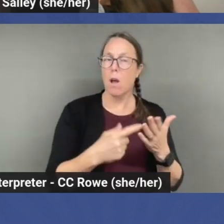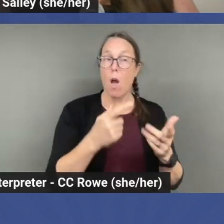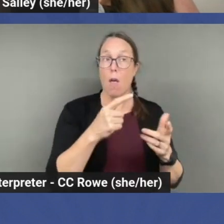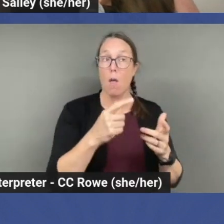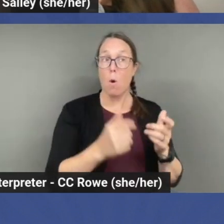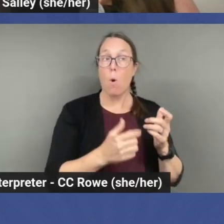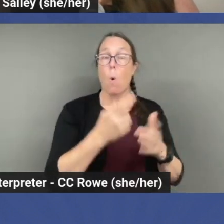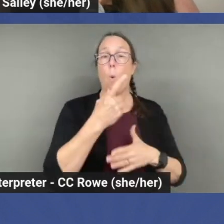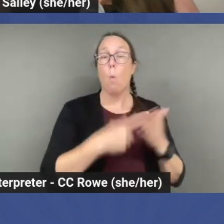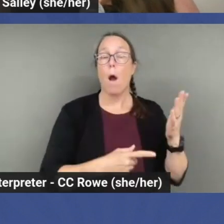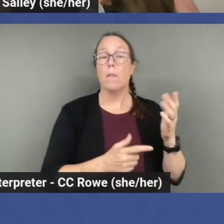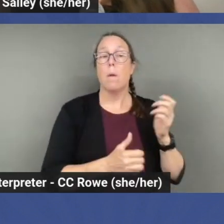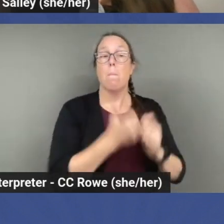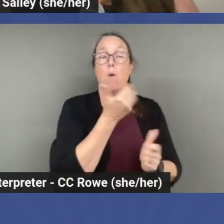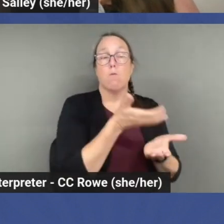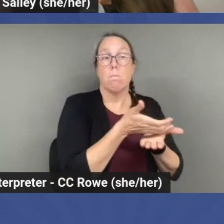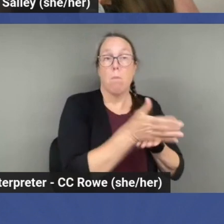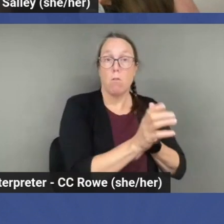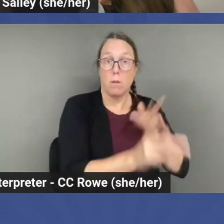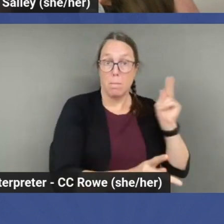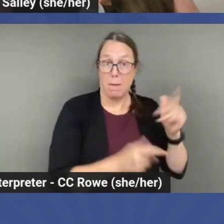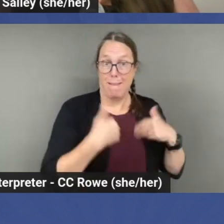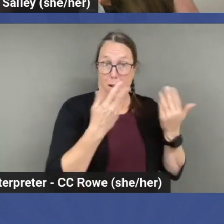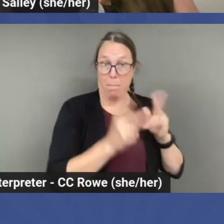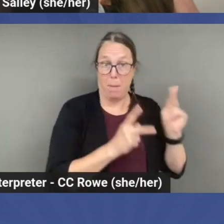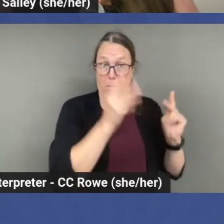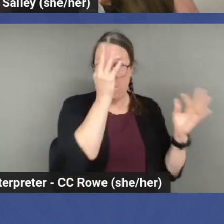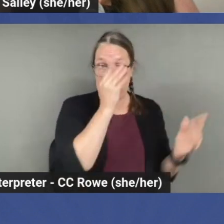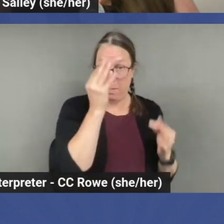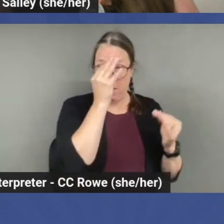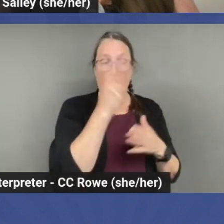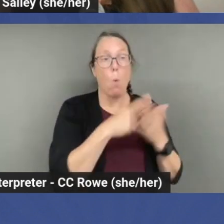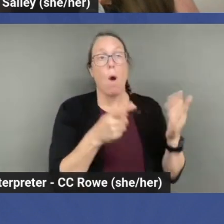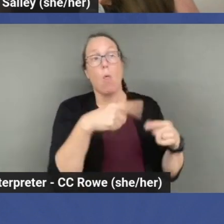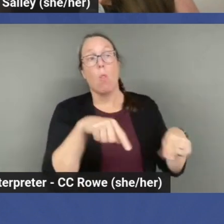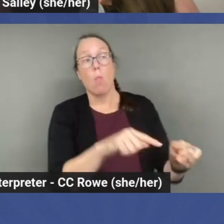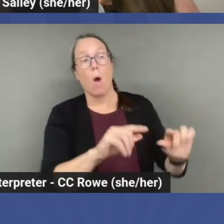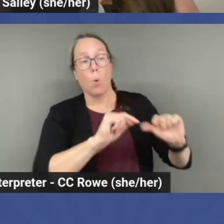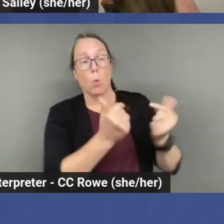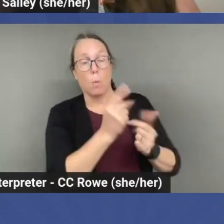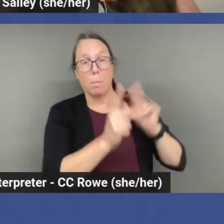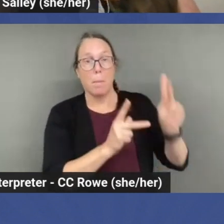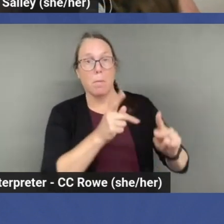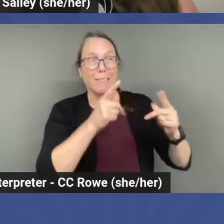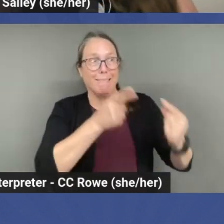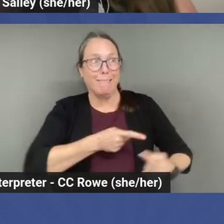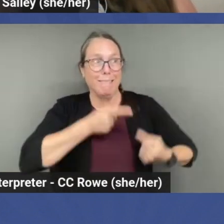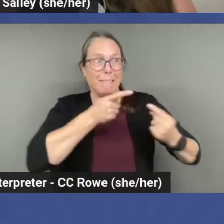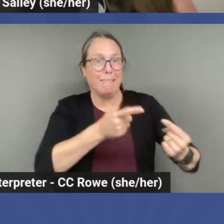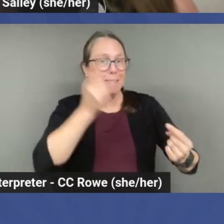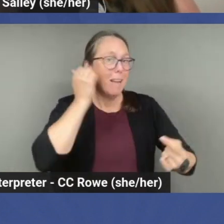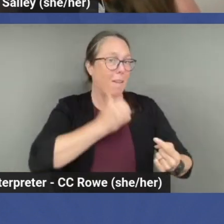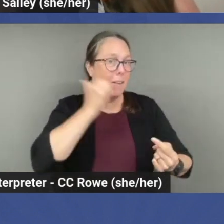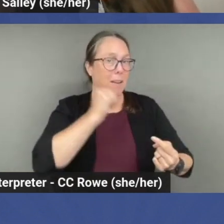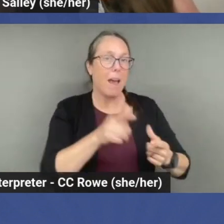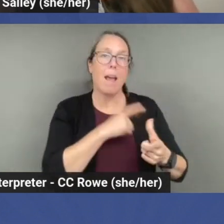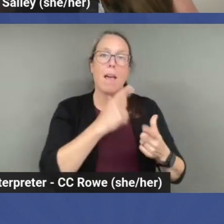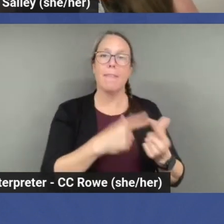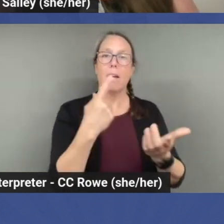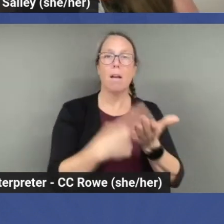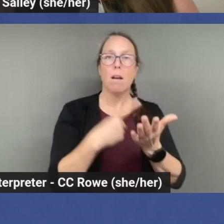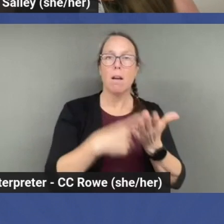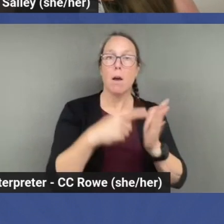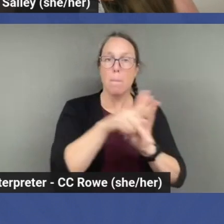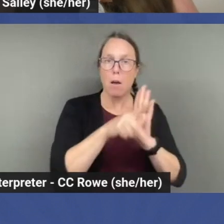are thinking about, what the most marginalized young people are dealing with in their everyday lives, and actually talk about policy in terms